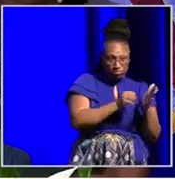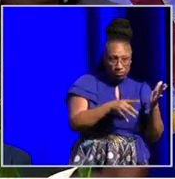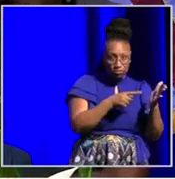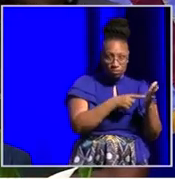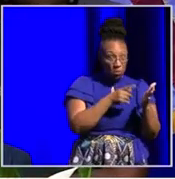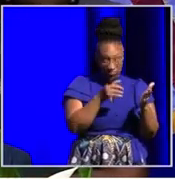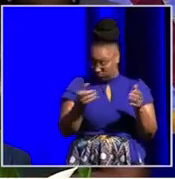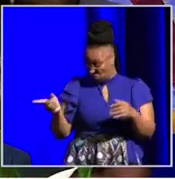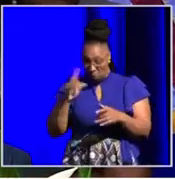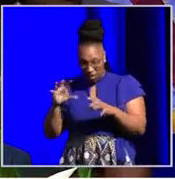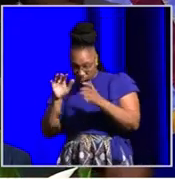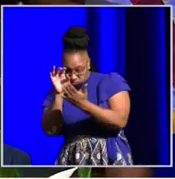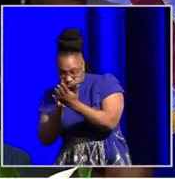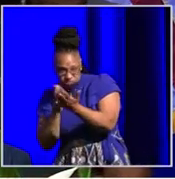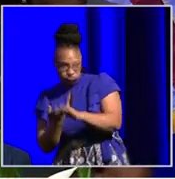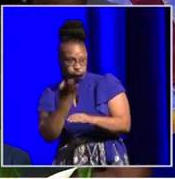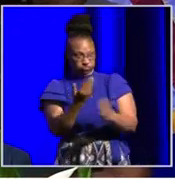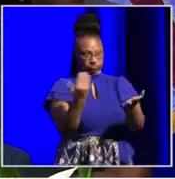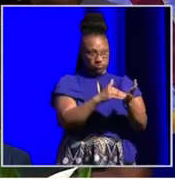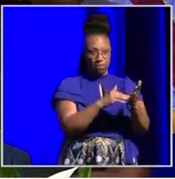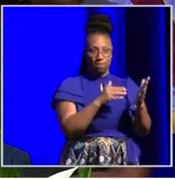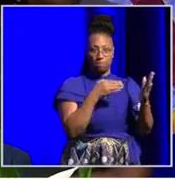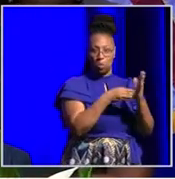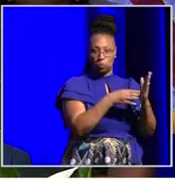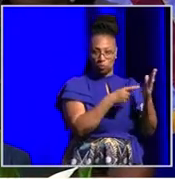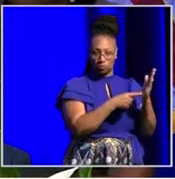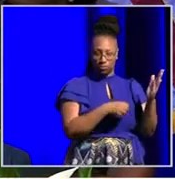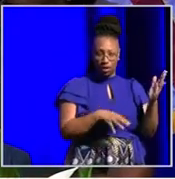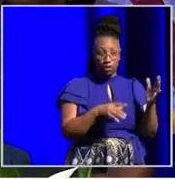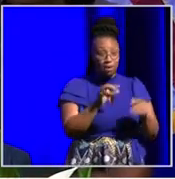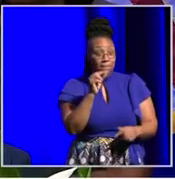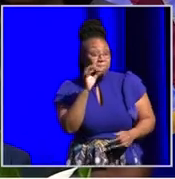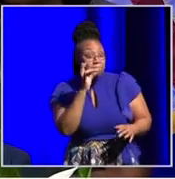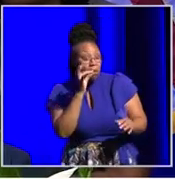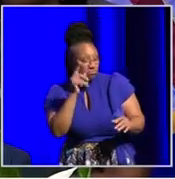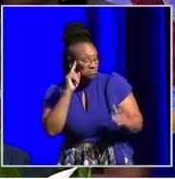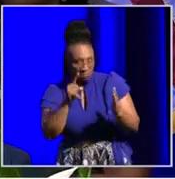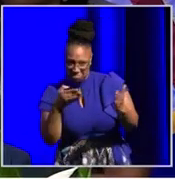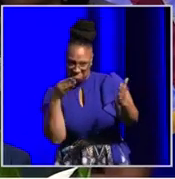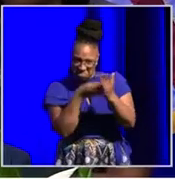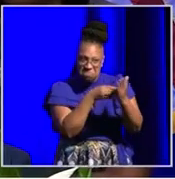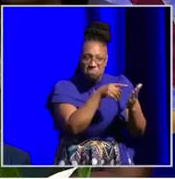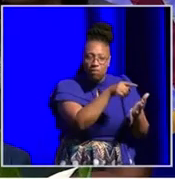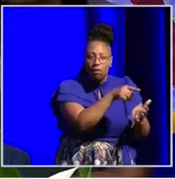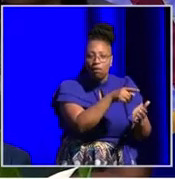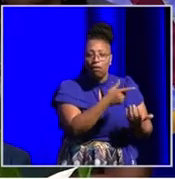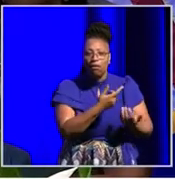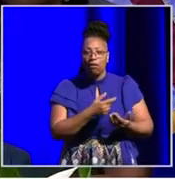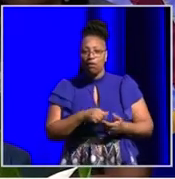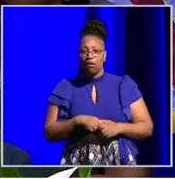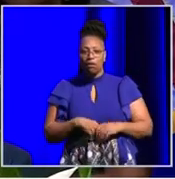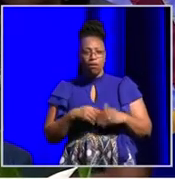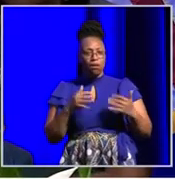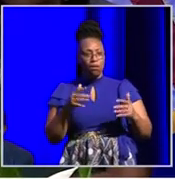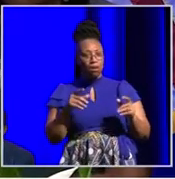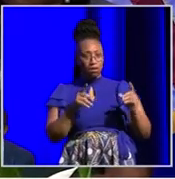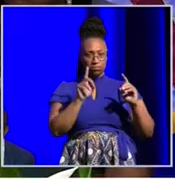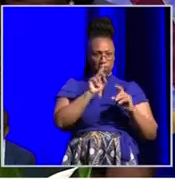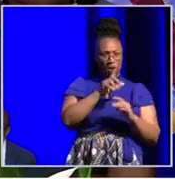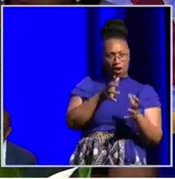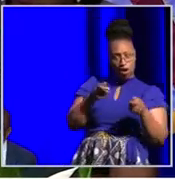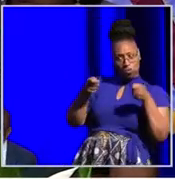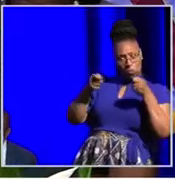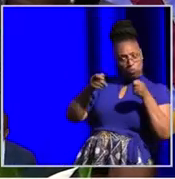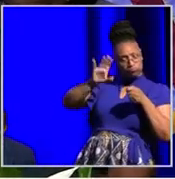marijuana rider was imposed in 2014, despite Democrats controlling the Senate and the presidency